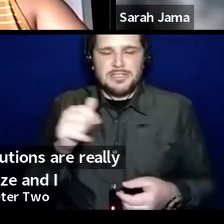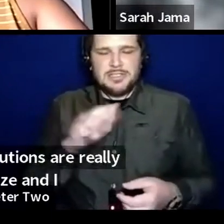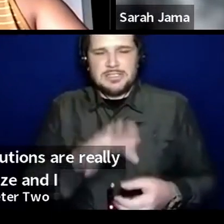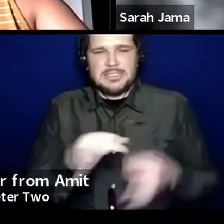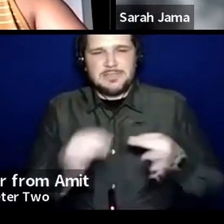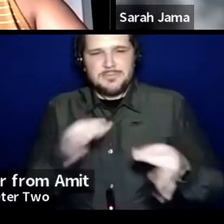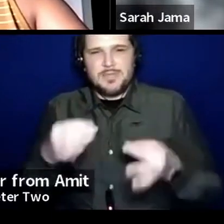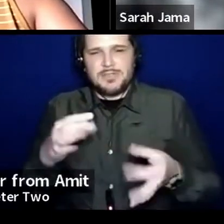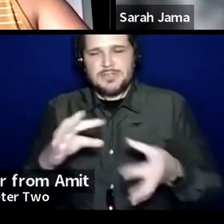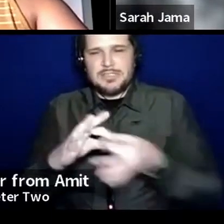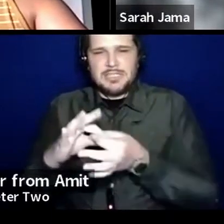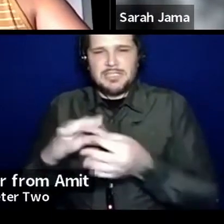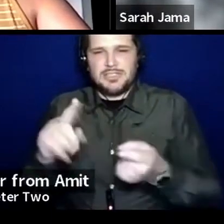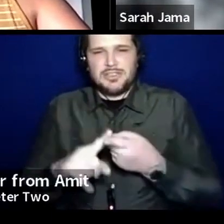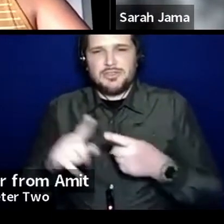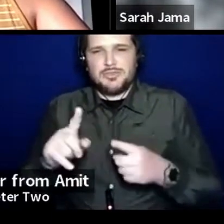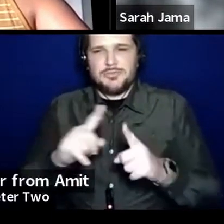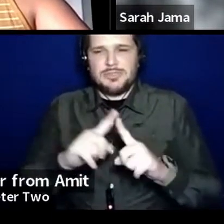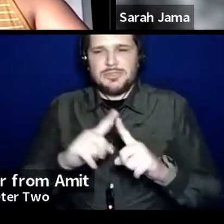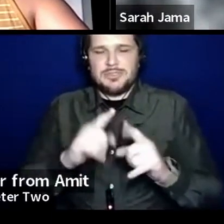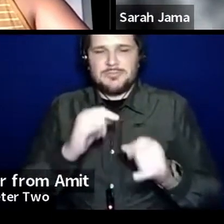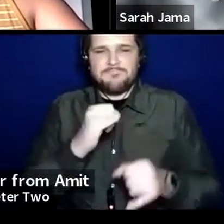So recognizing that